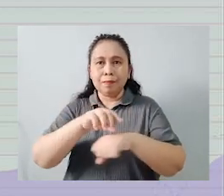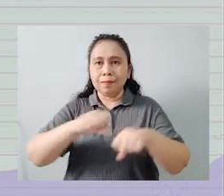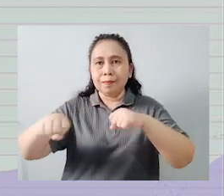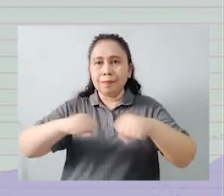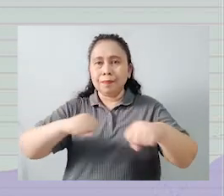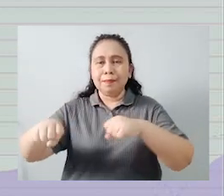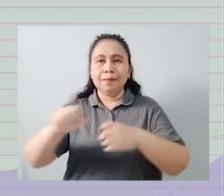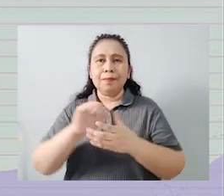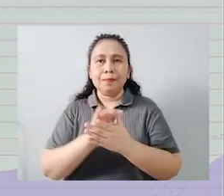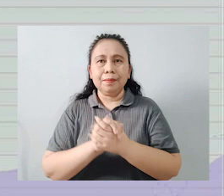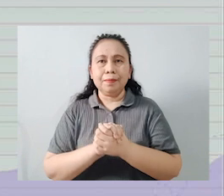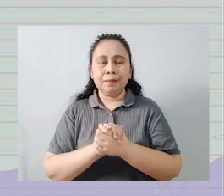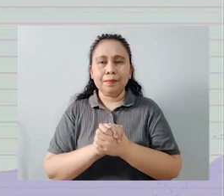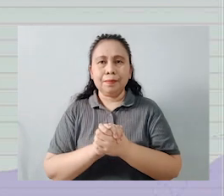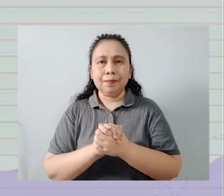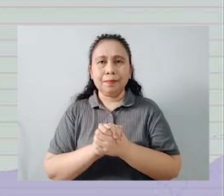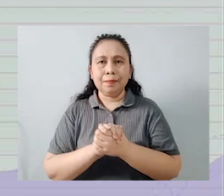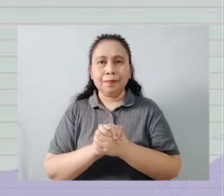earthquake?